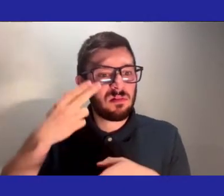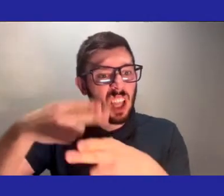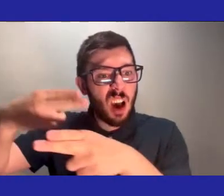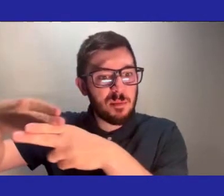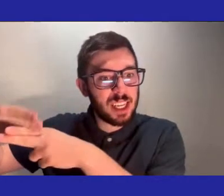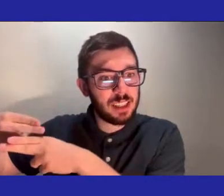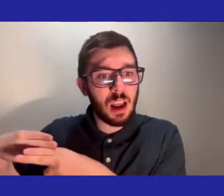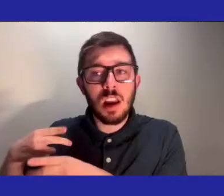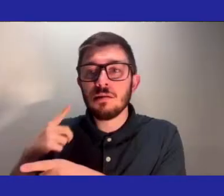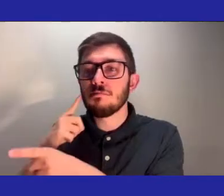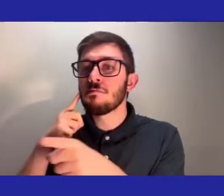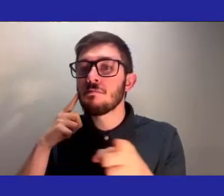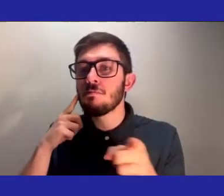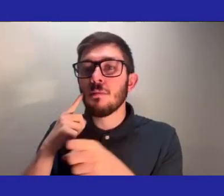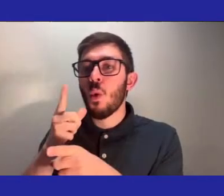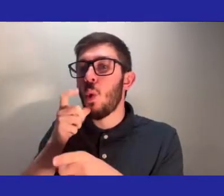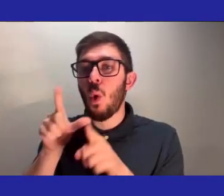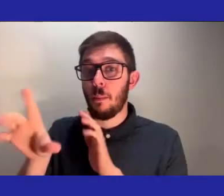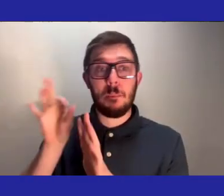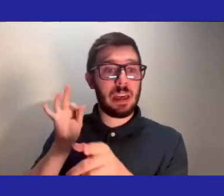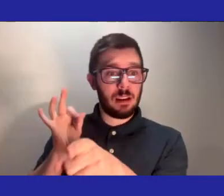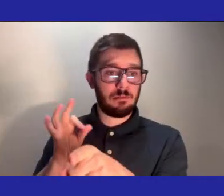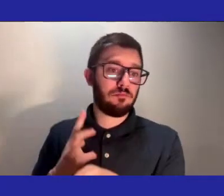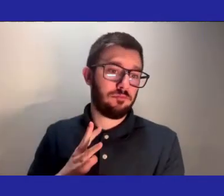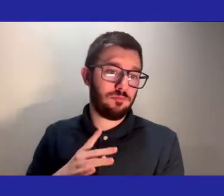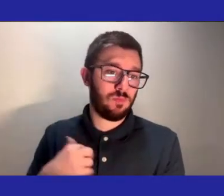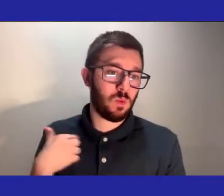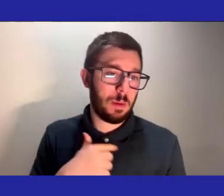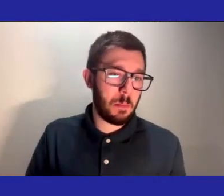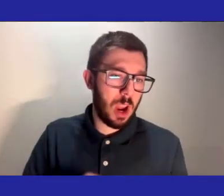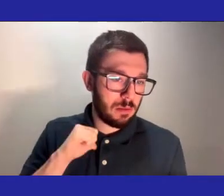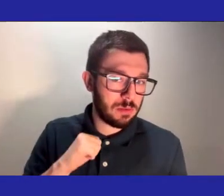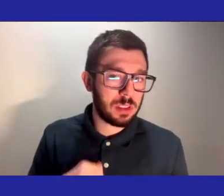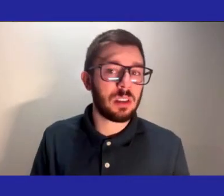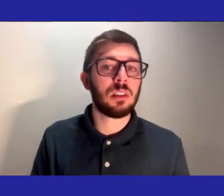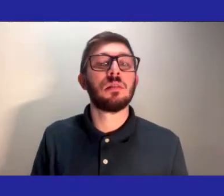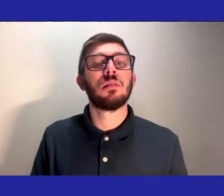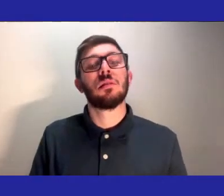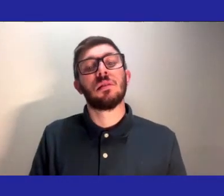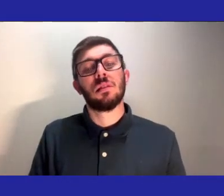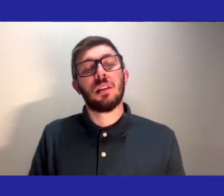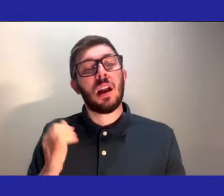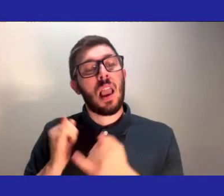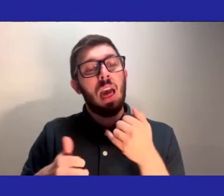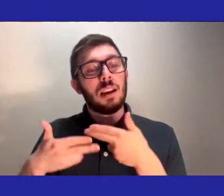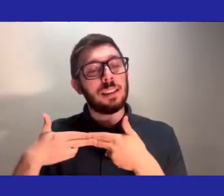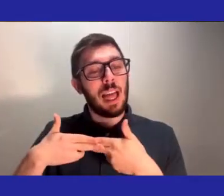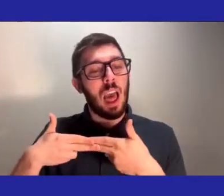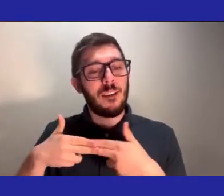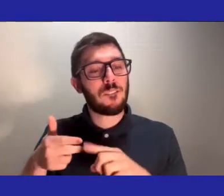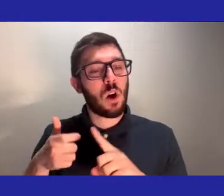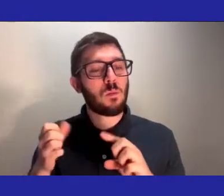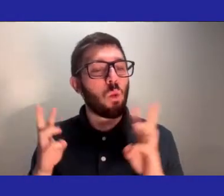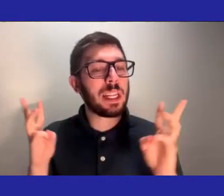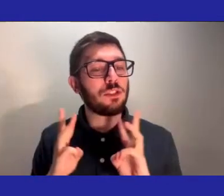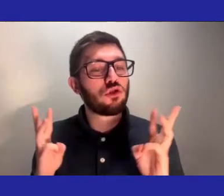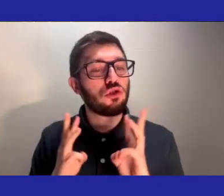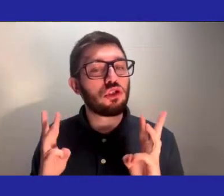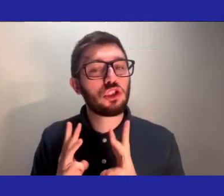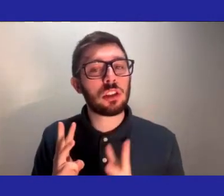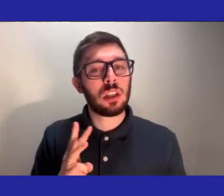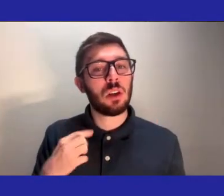very proud of that. And the last slide shows during the winter, we did our first coat drive for